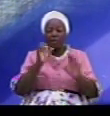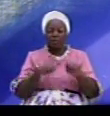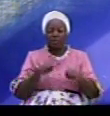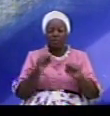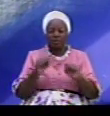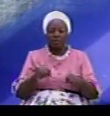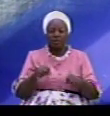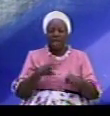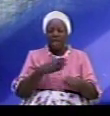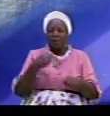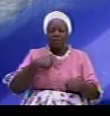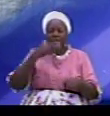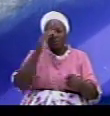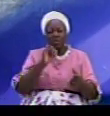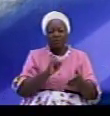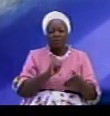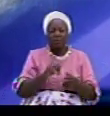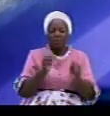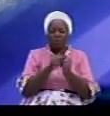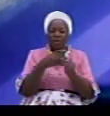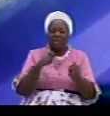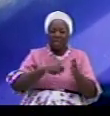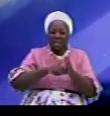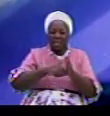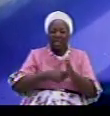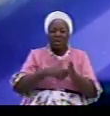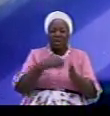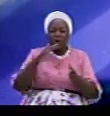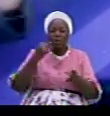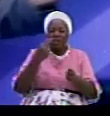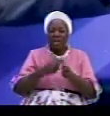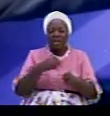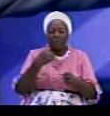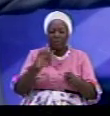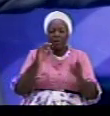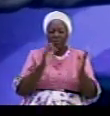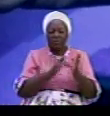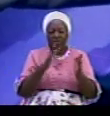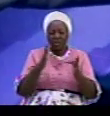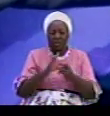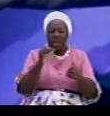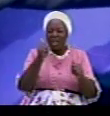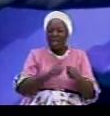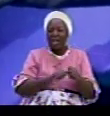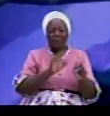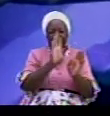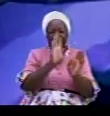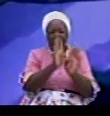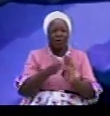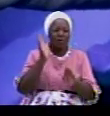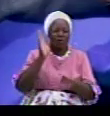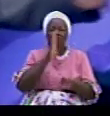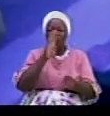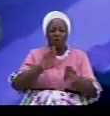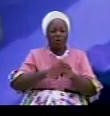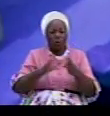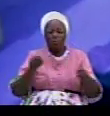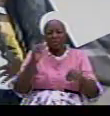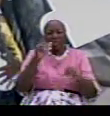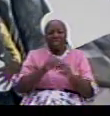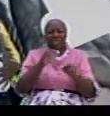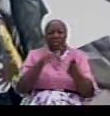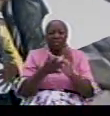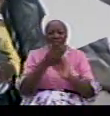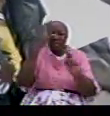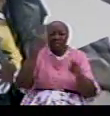with the key of the name of Jesus, every door will be opened in Jesus'